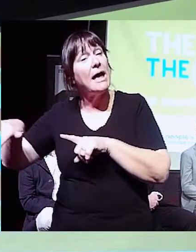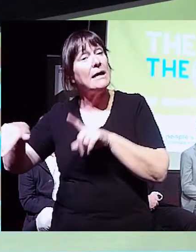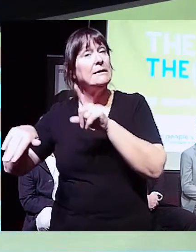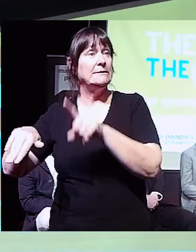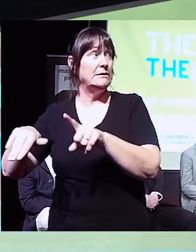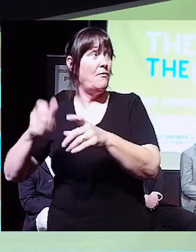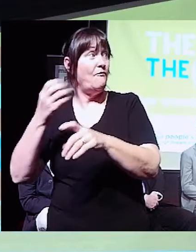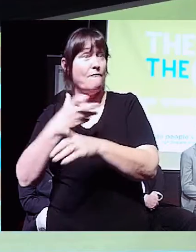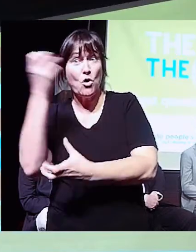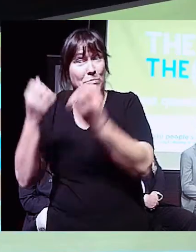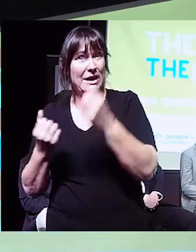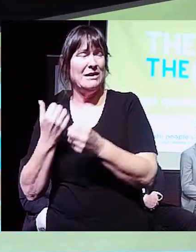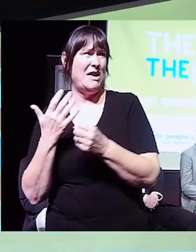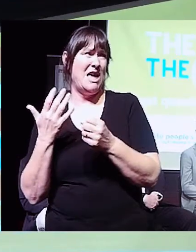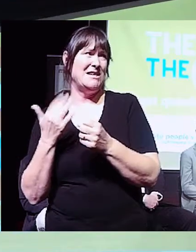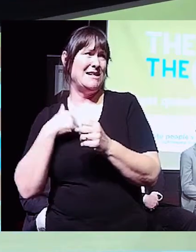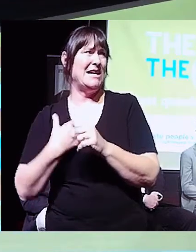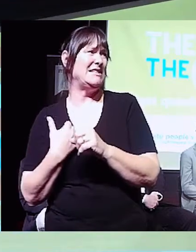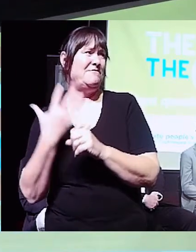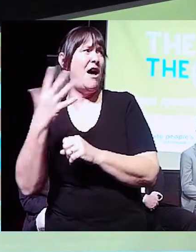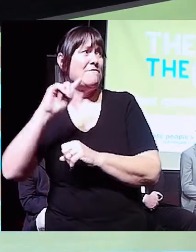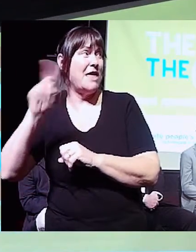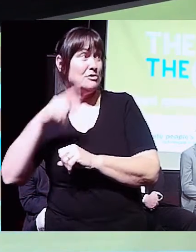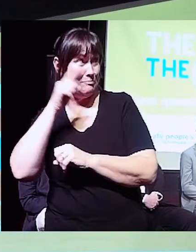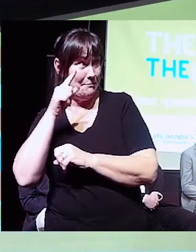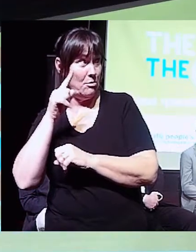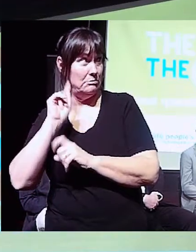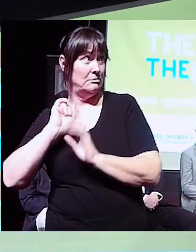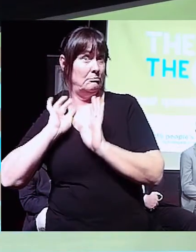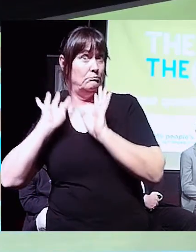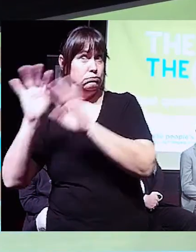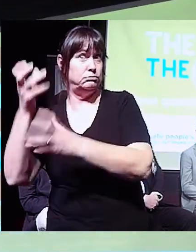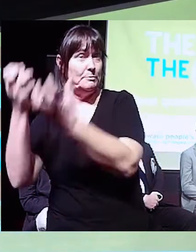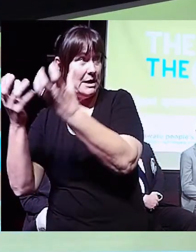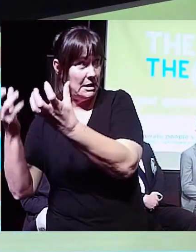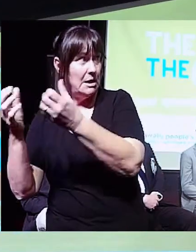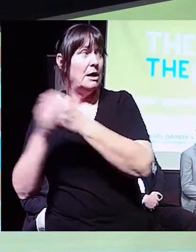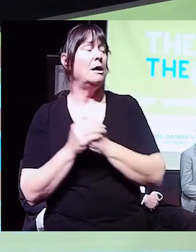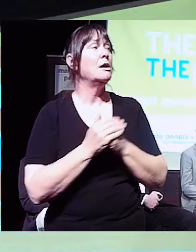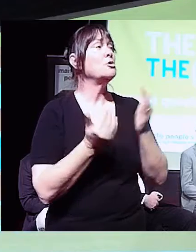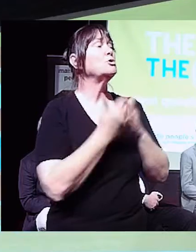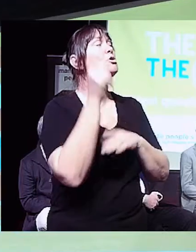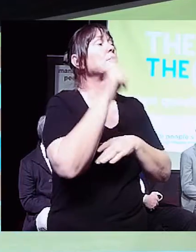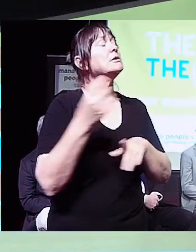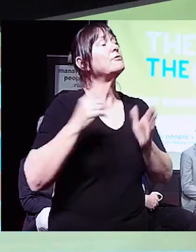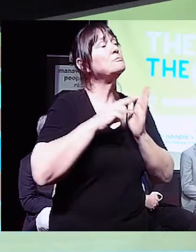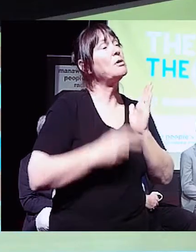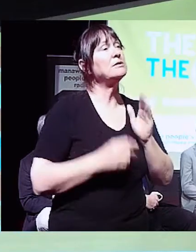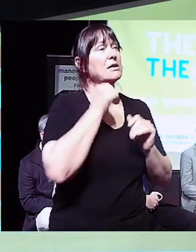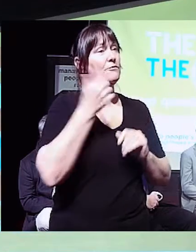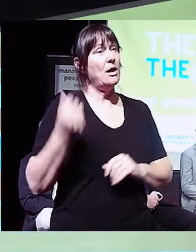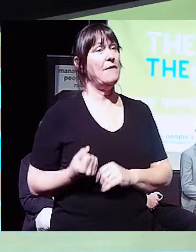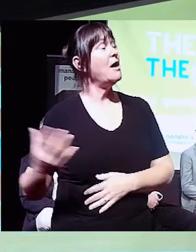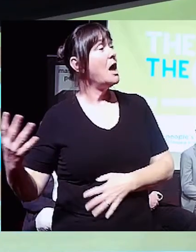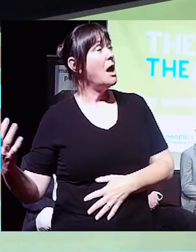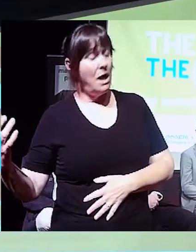short for picking the grapes and the apples this coming season. The new Conservative policy is that if you're on an unemployment benefit, you will not be